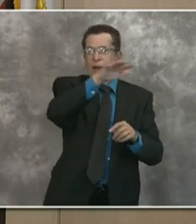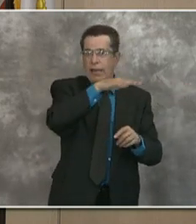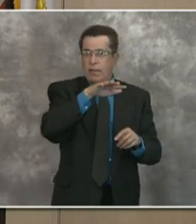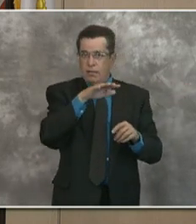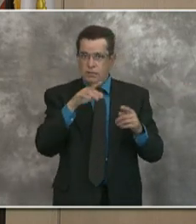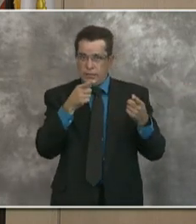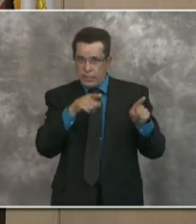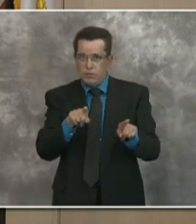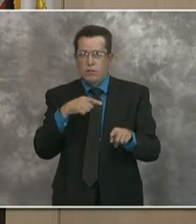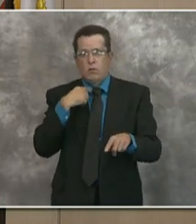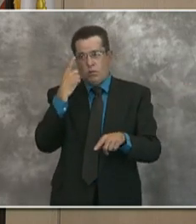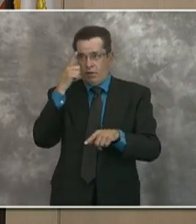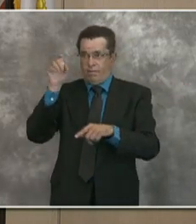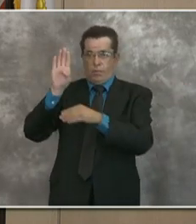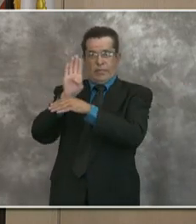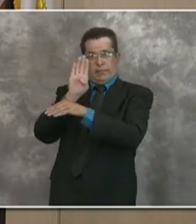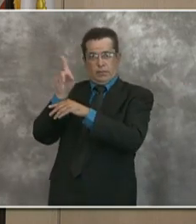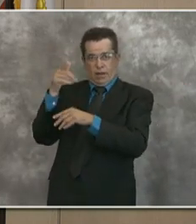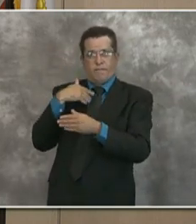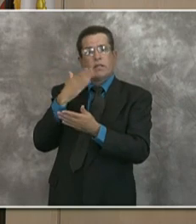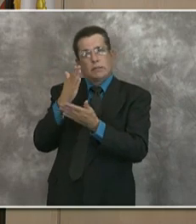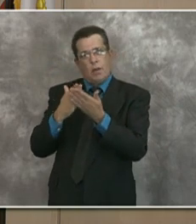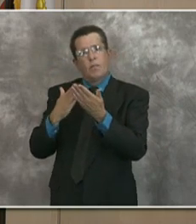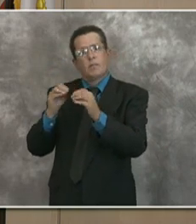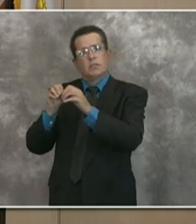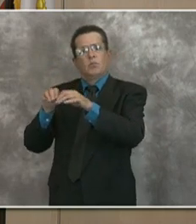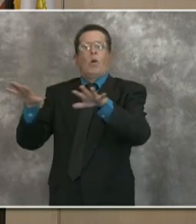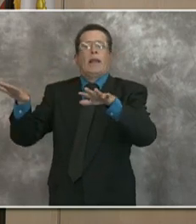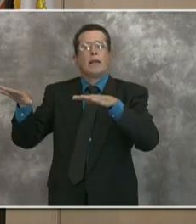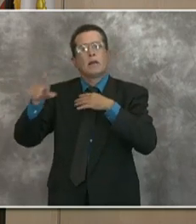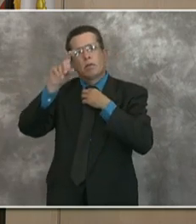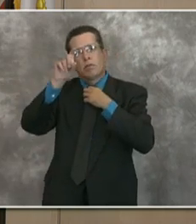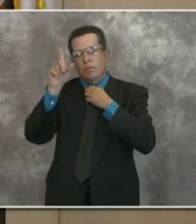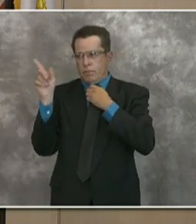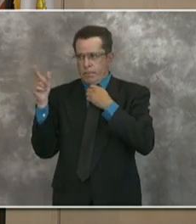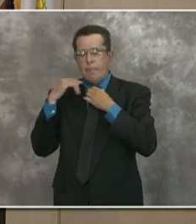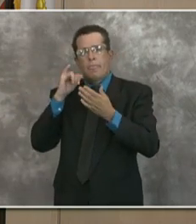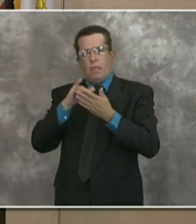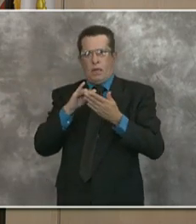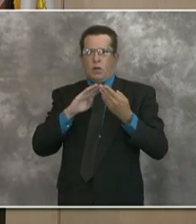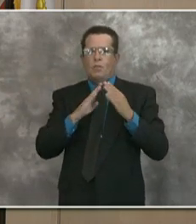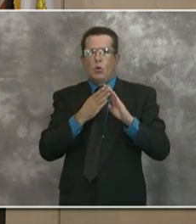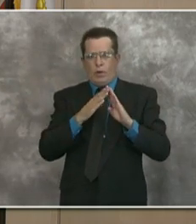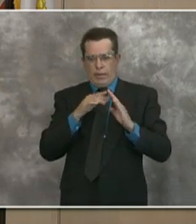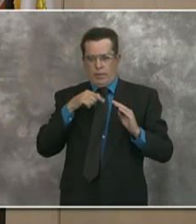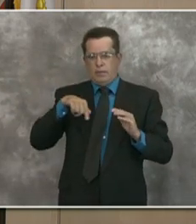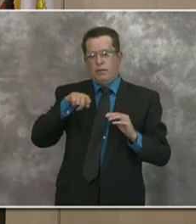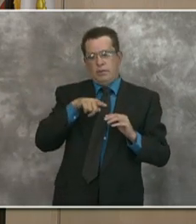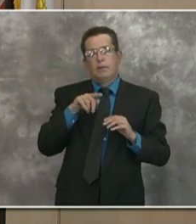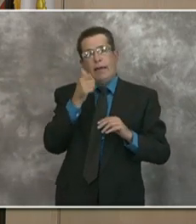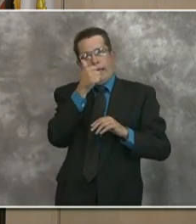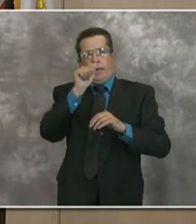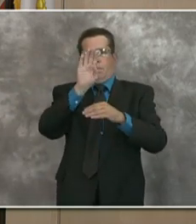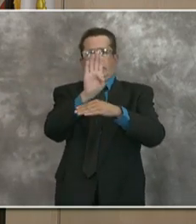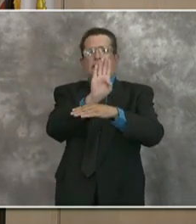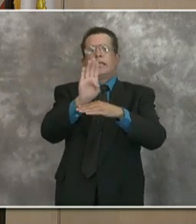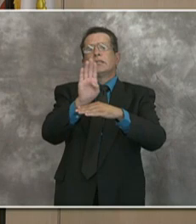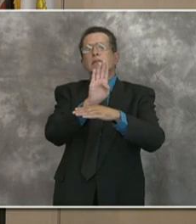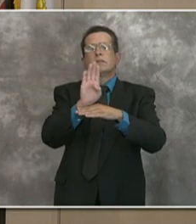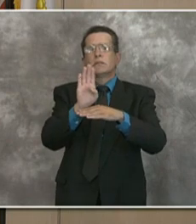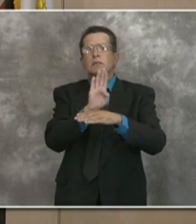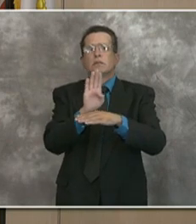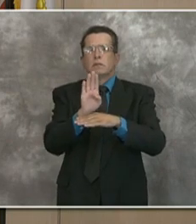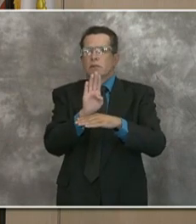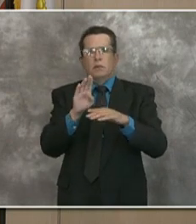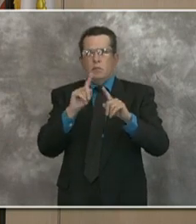sure if that includes businesses. Community settings would be a business,